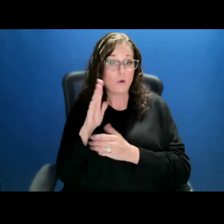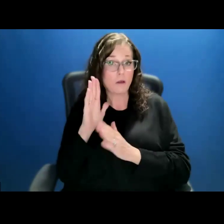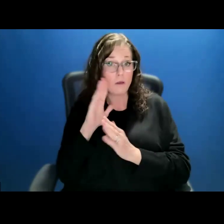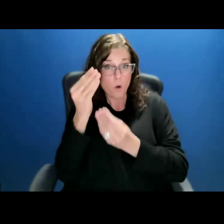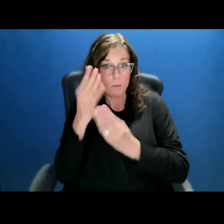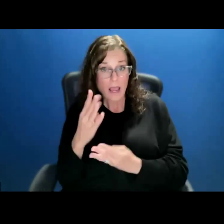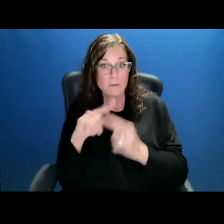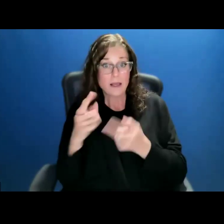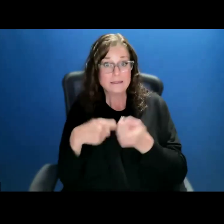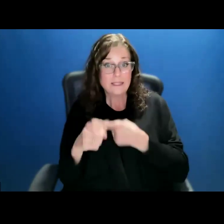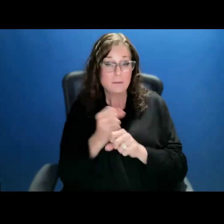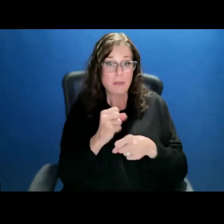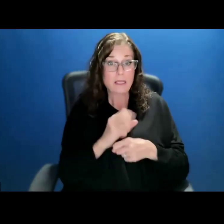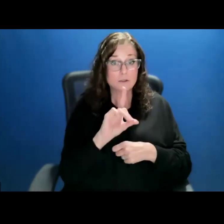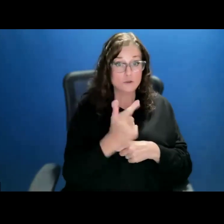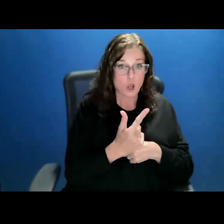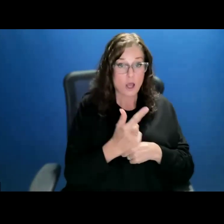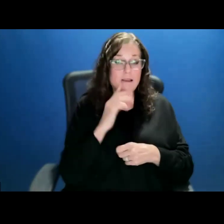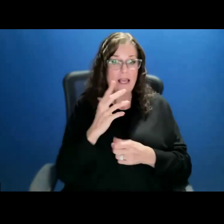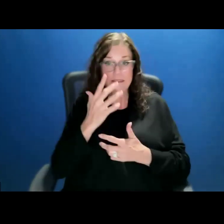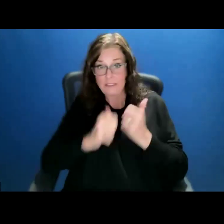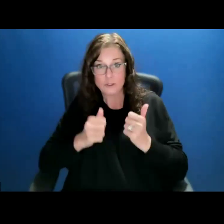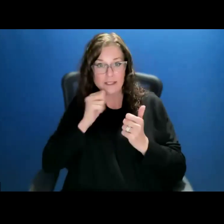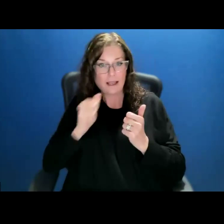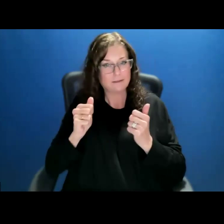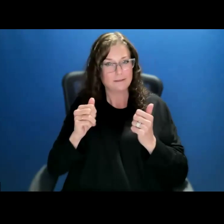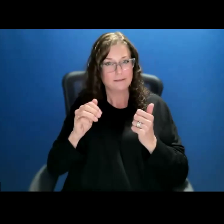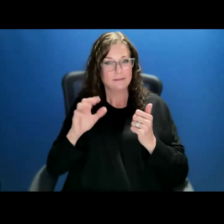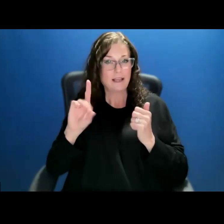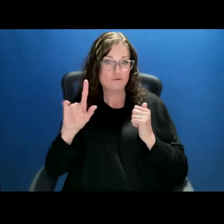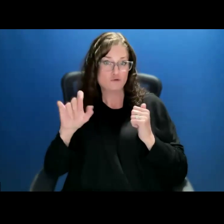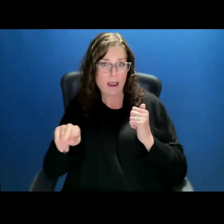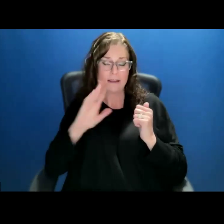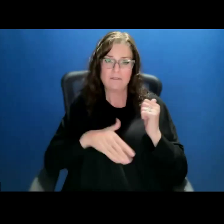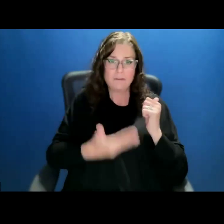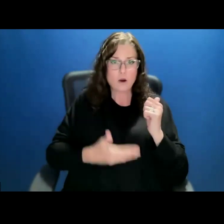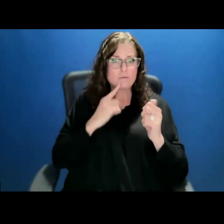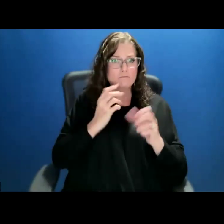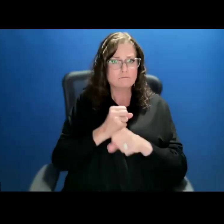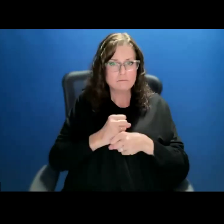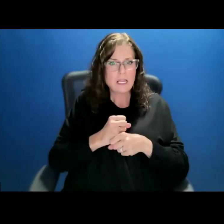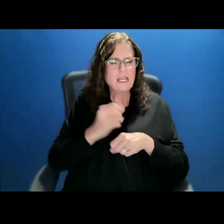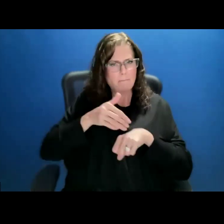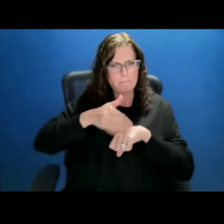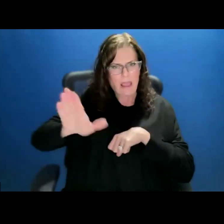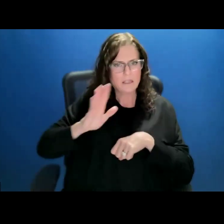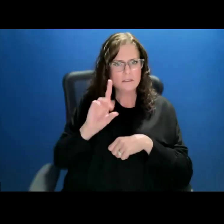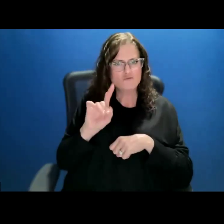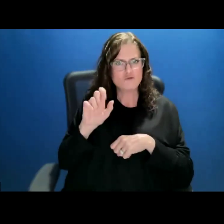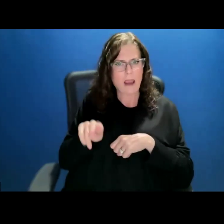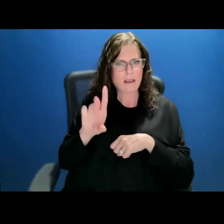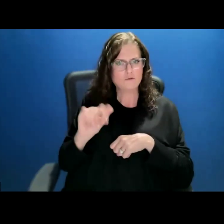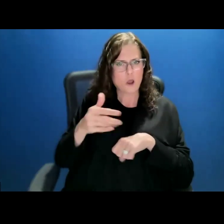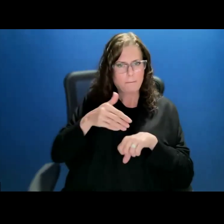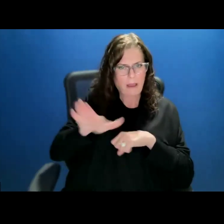he creates a dog that is as fierce as a dragon. He's very upset with his creation. He banishes Dragon Dog,